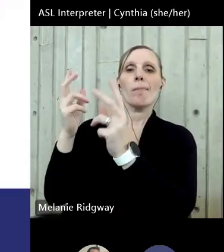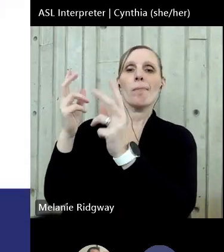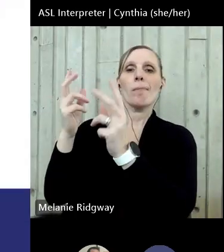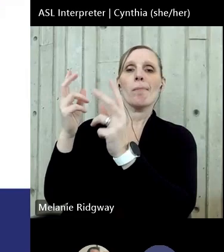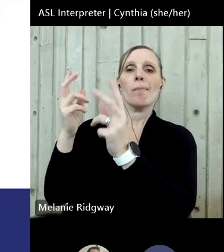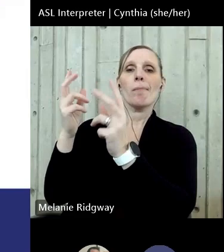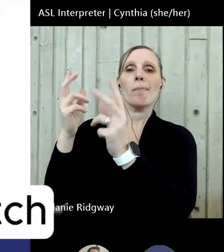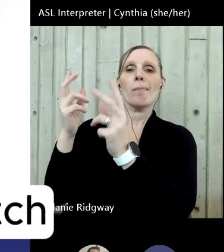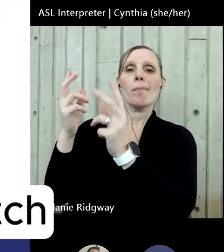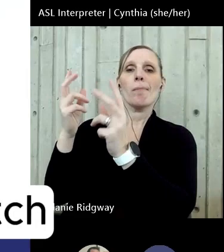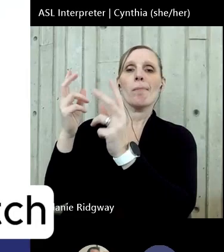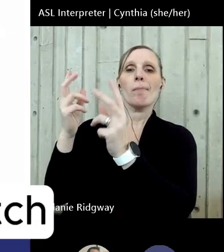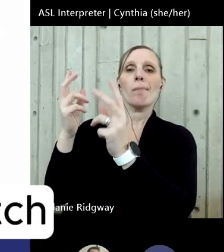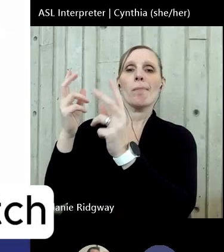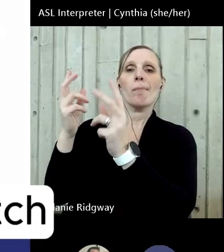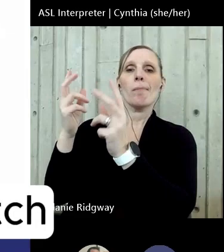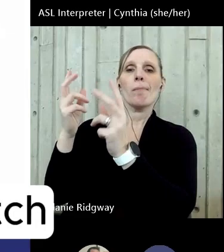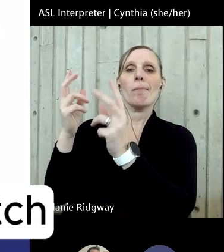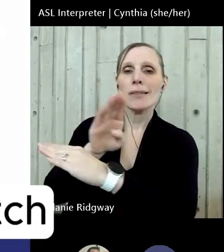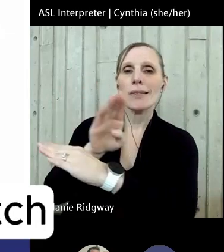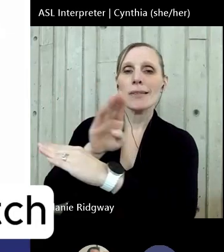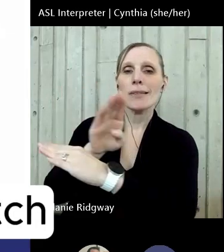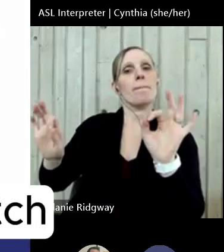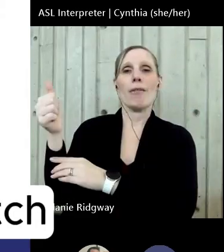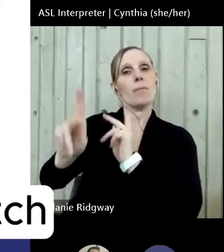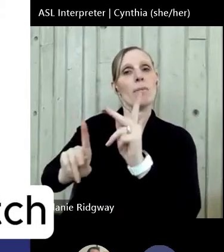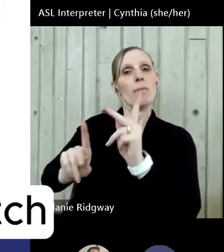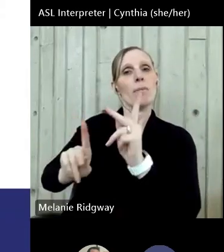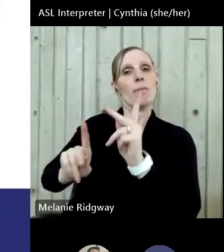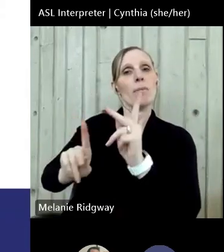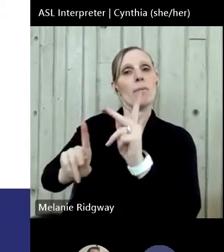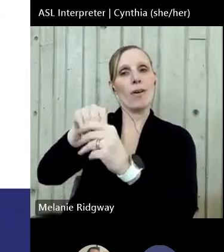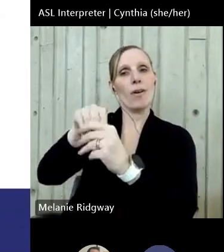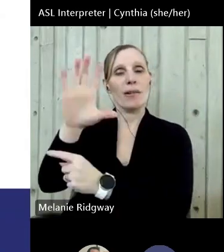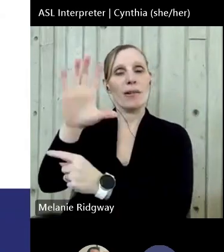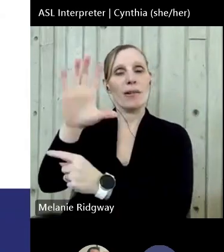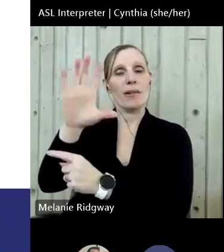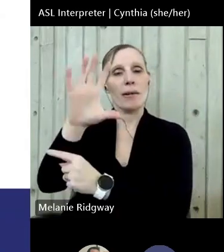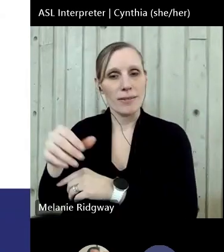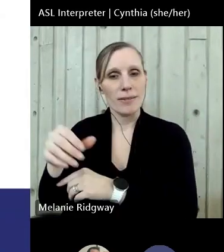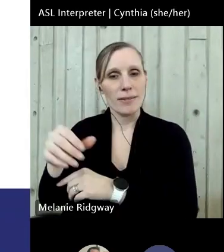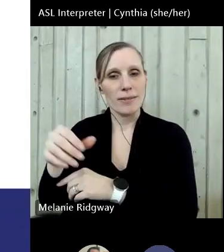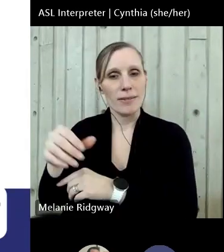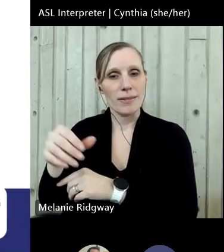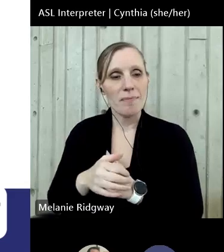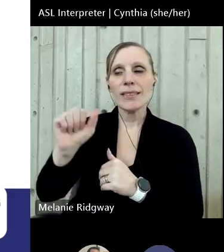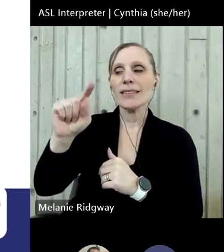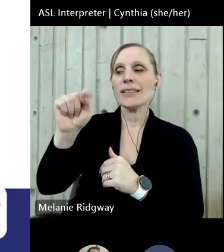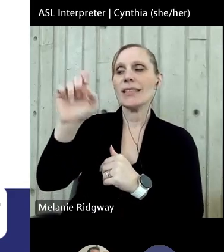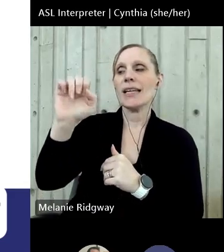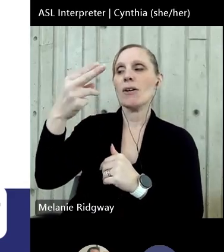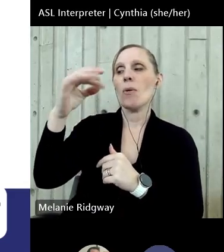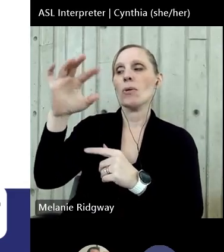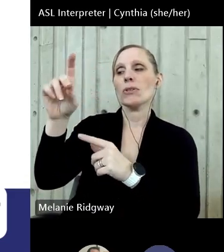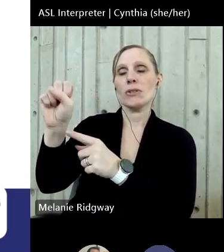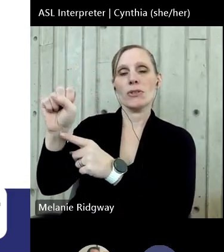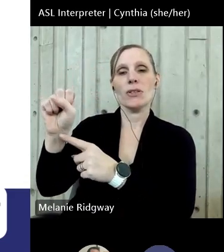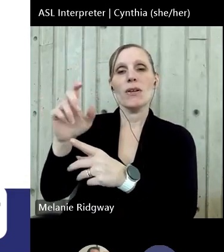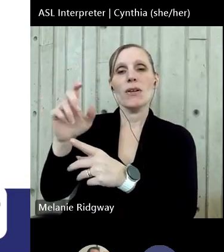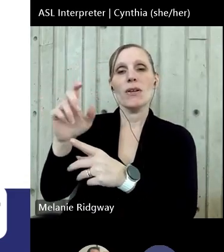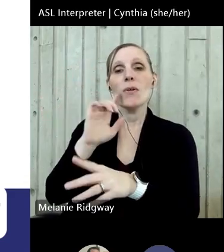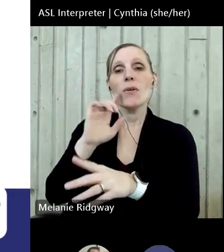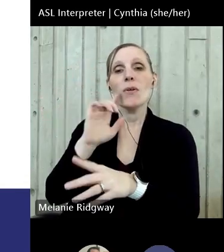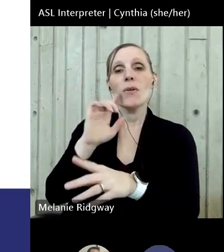collaborative approach, which is really the focus of My Job Match, allows us to address the unique needs of each